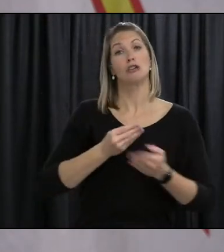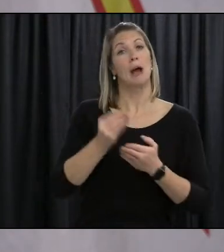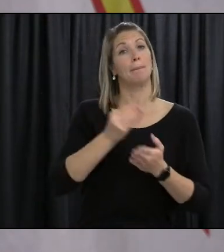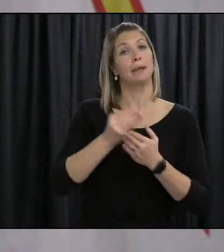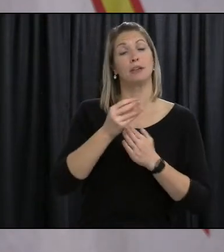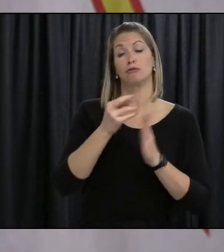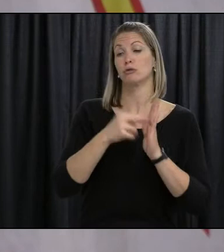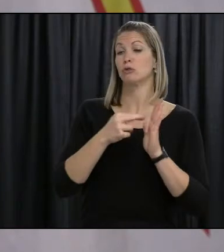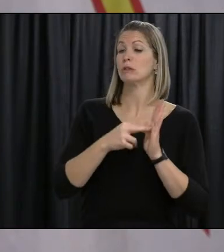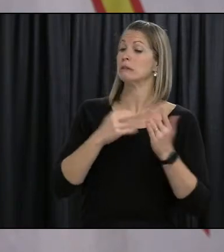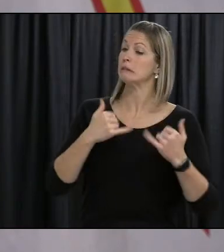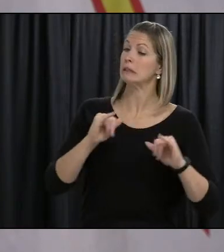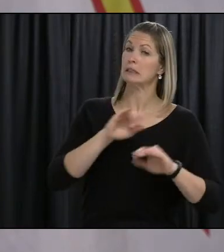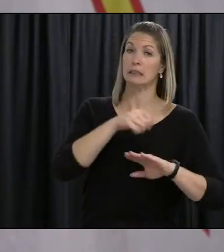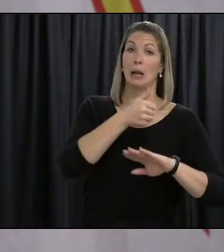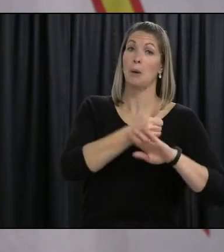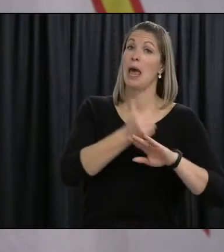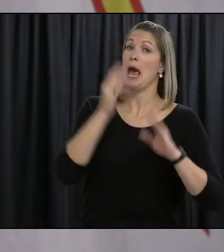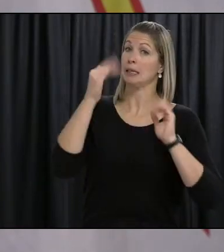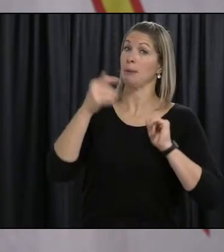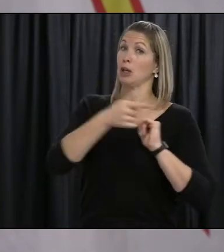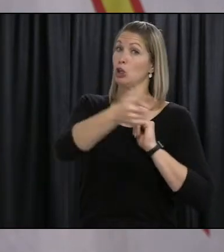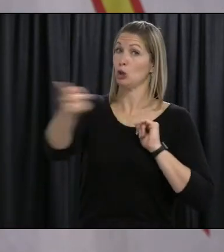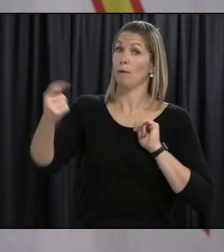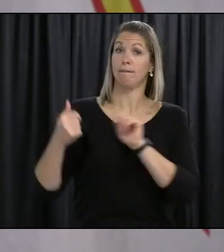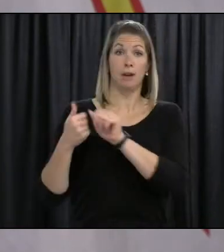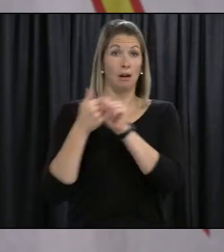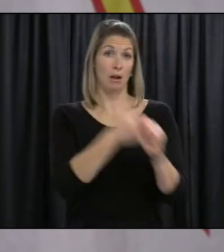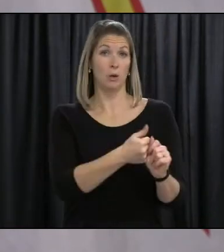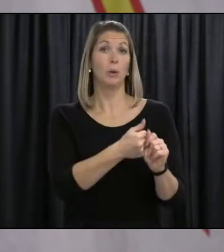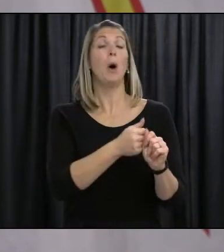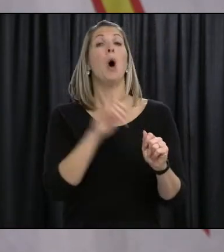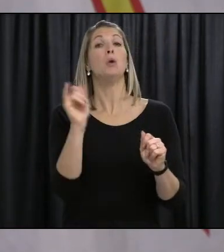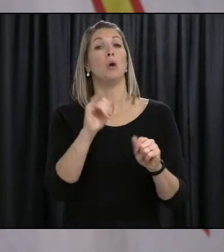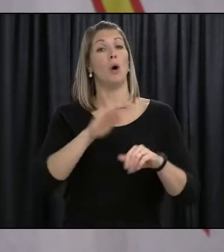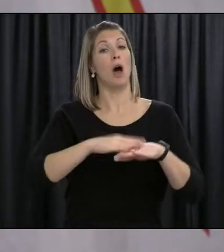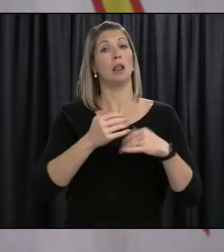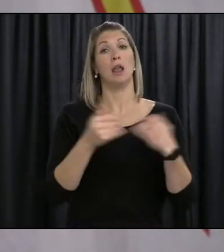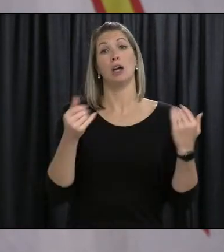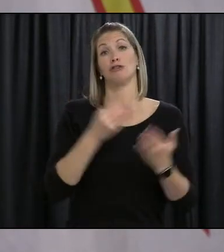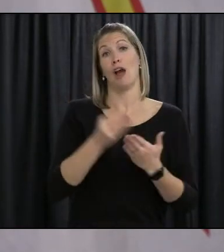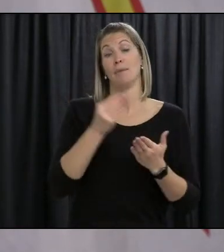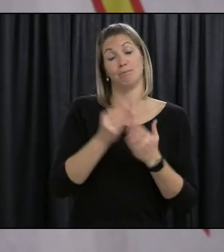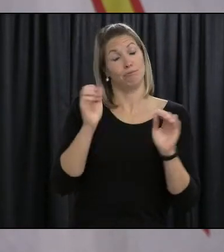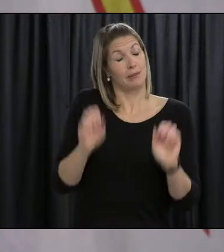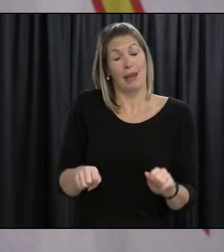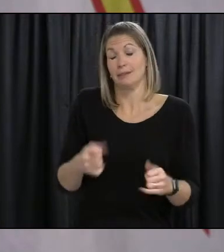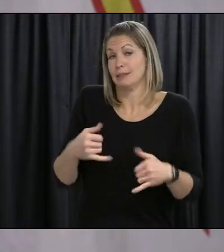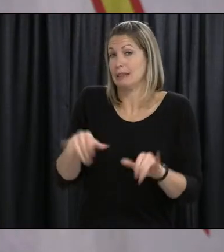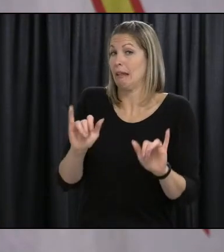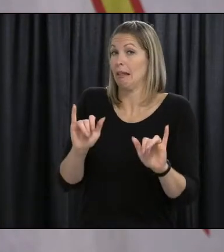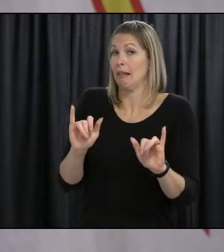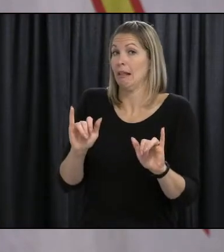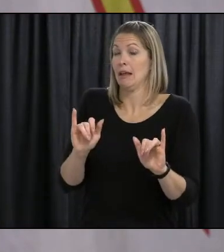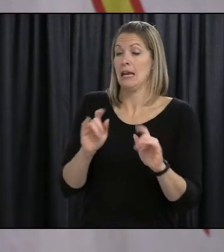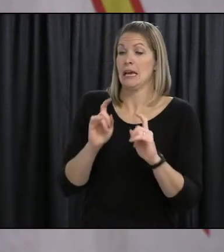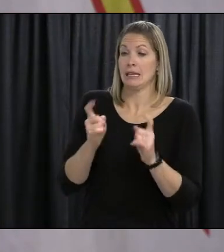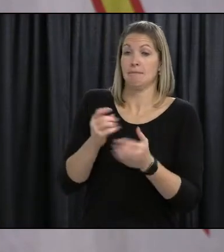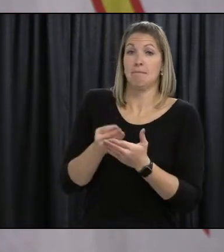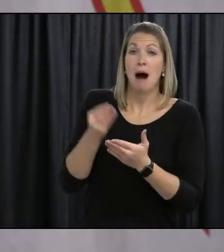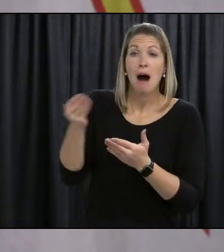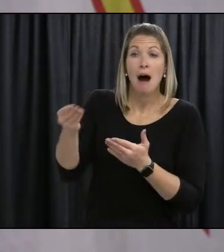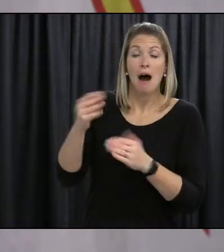expect people to follow them. There's also online options that people can avail of with regard to gift buying.